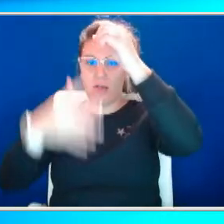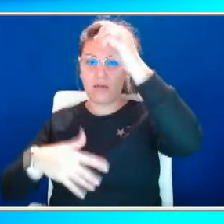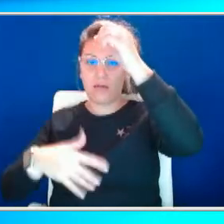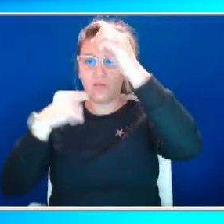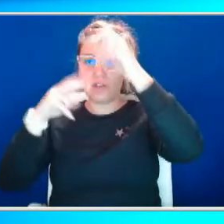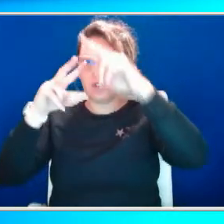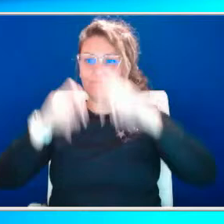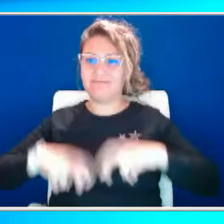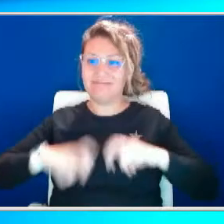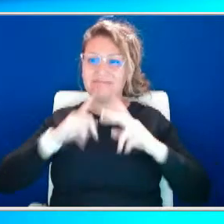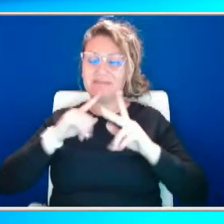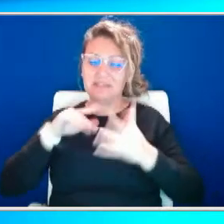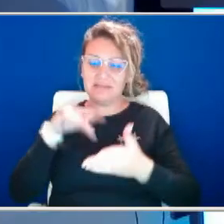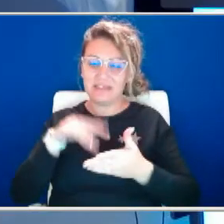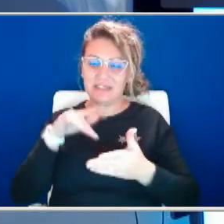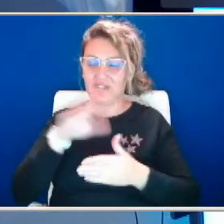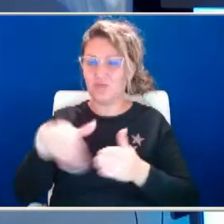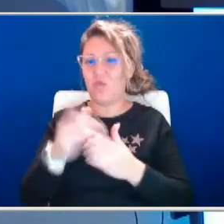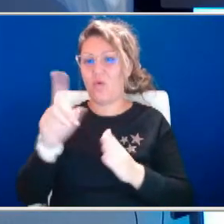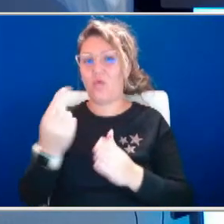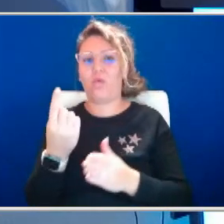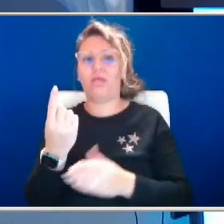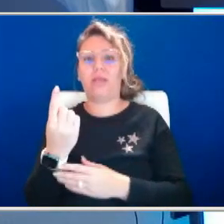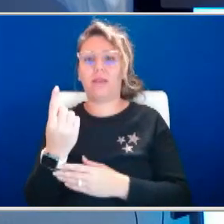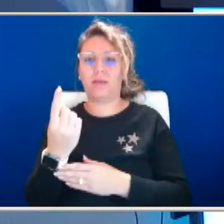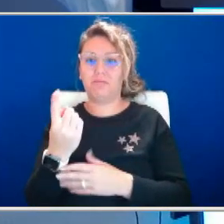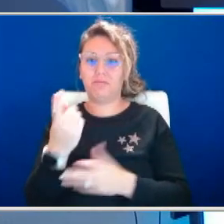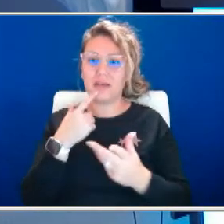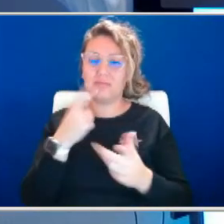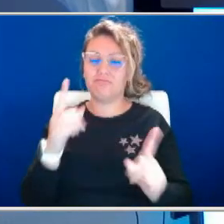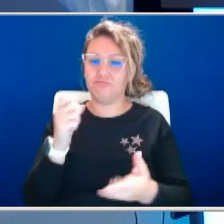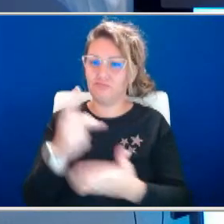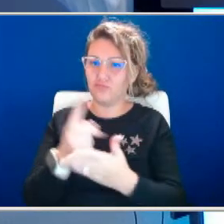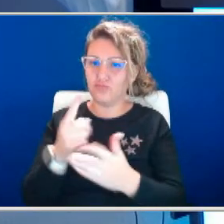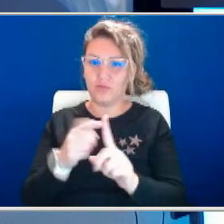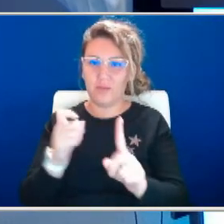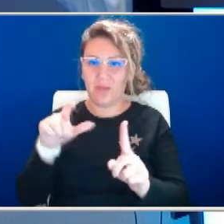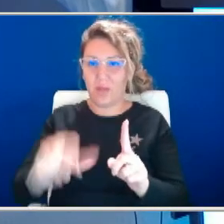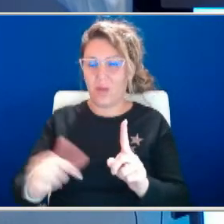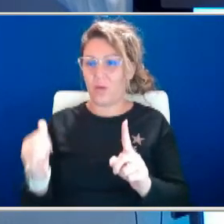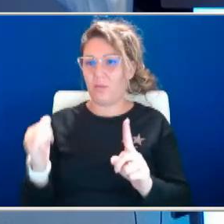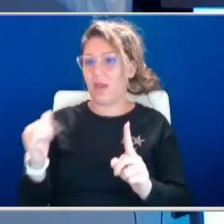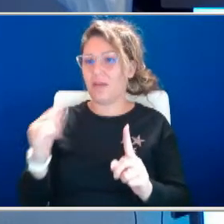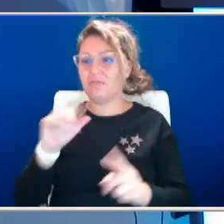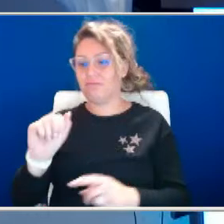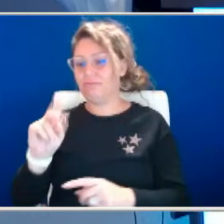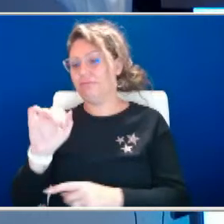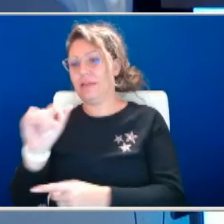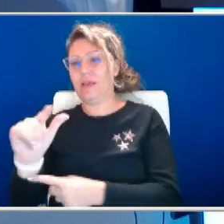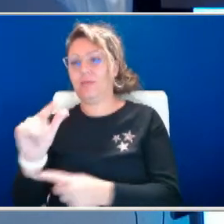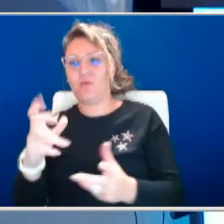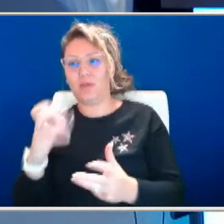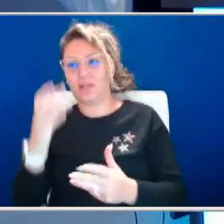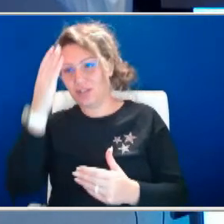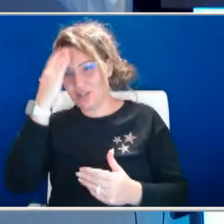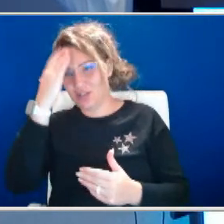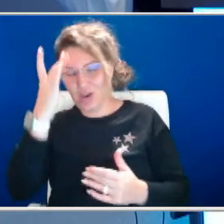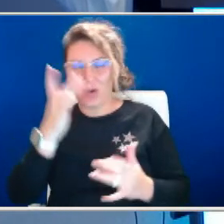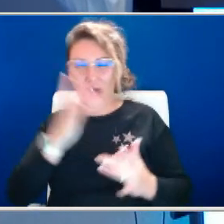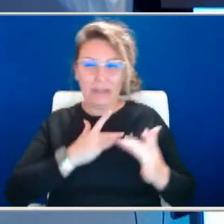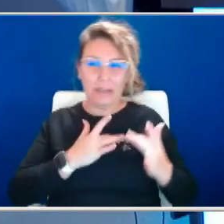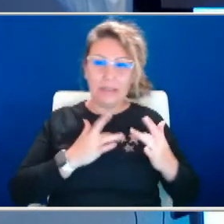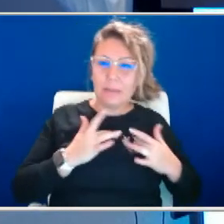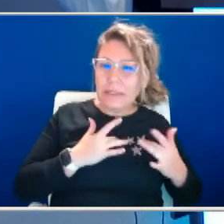with lower back issues. Okay, and April wants to know, she does suffer lower back pain, a little concerned about having something implanted. So can you